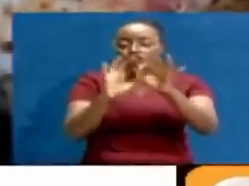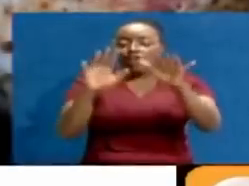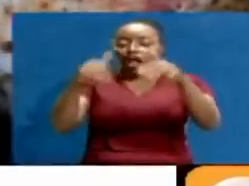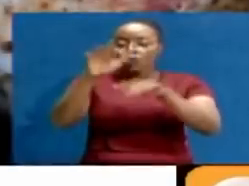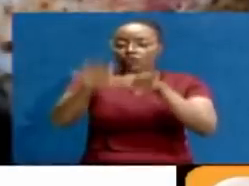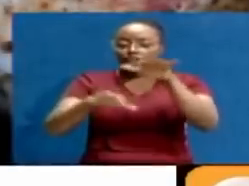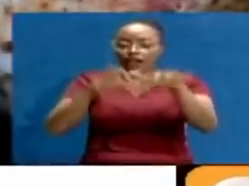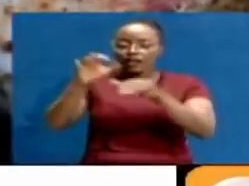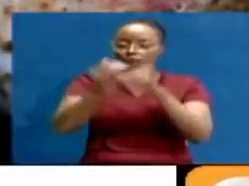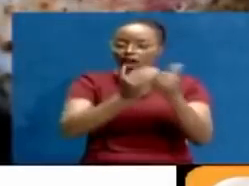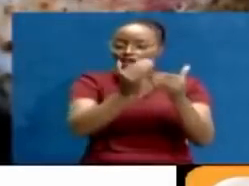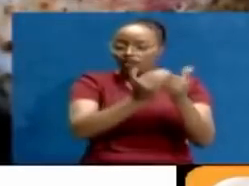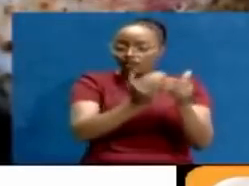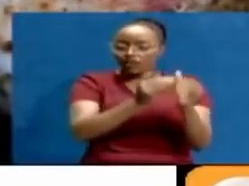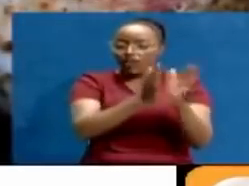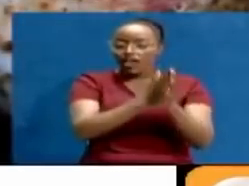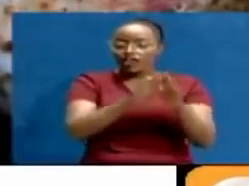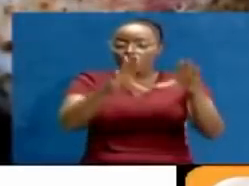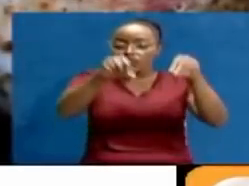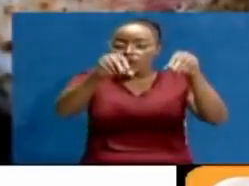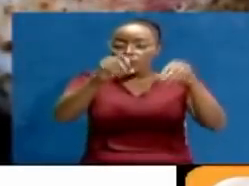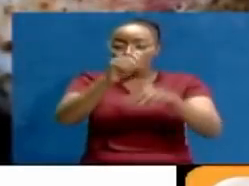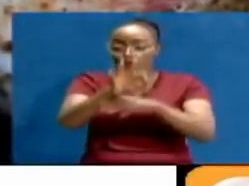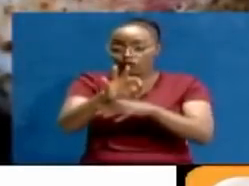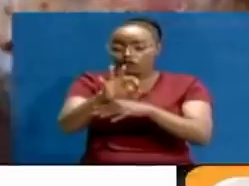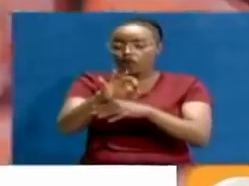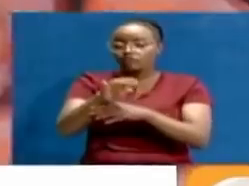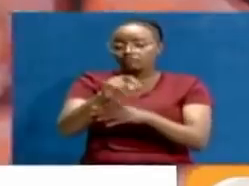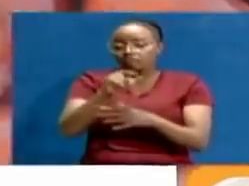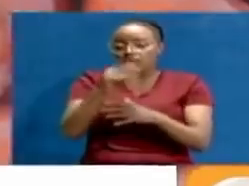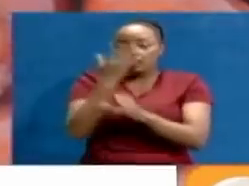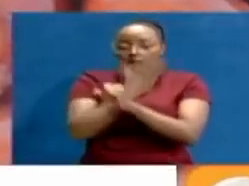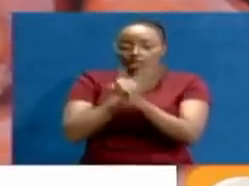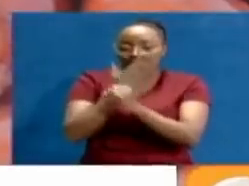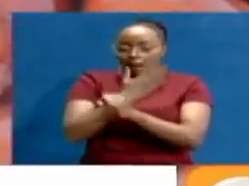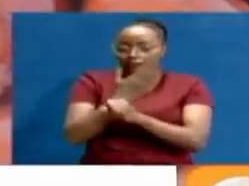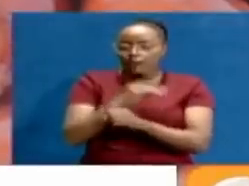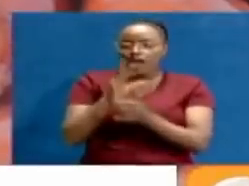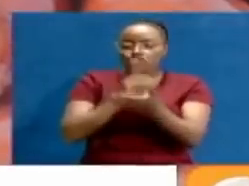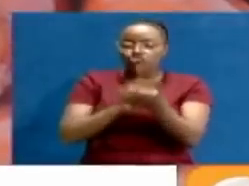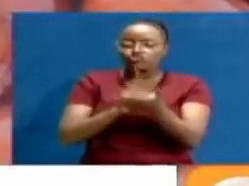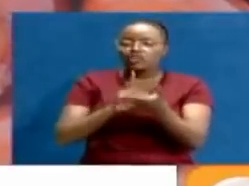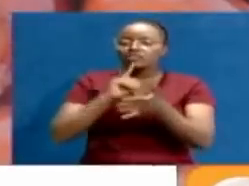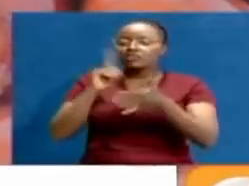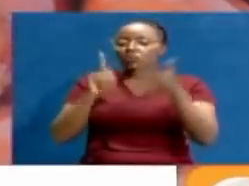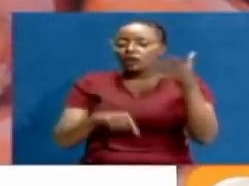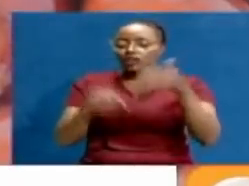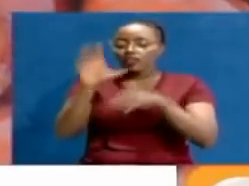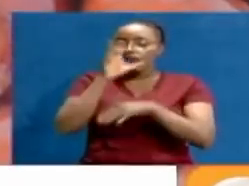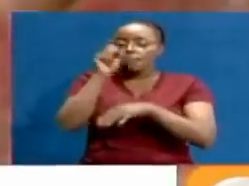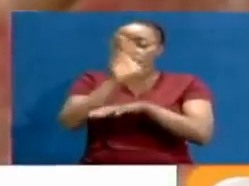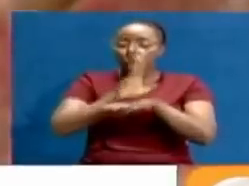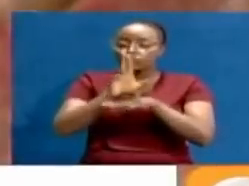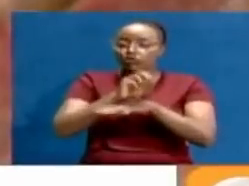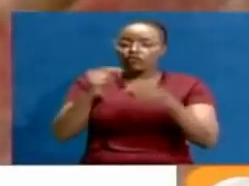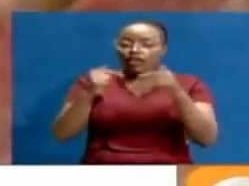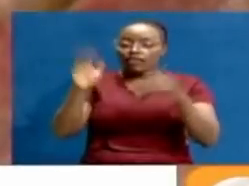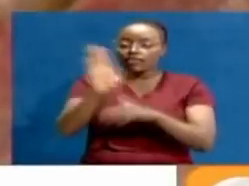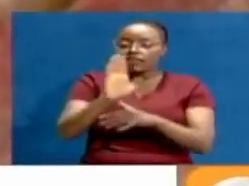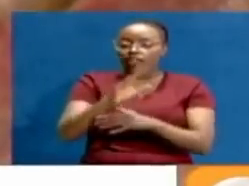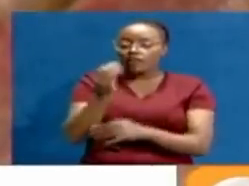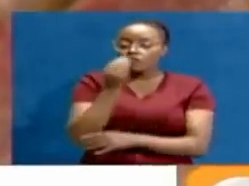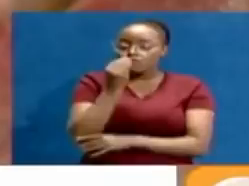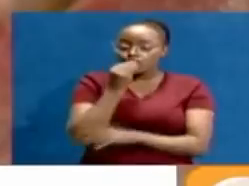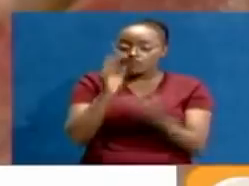how animals are treated and the quality of the end product. Dr. Ayamo noting that misuse of antibiotics in the